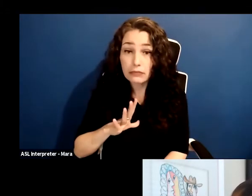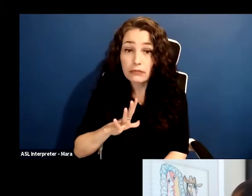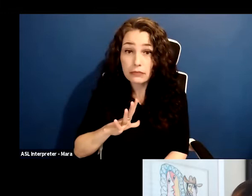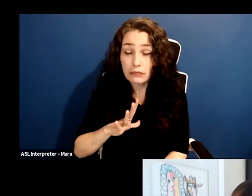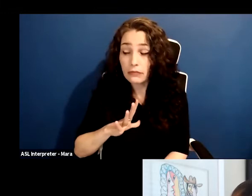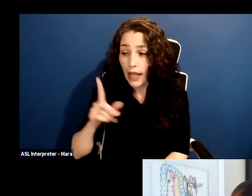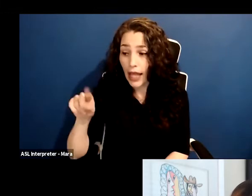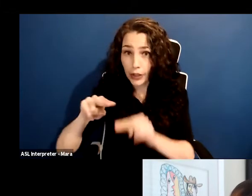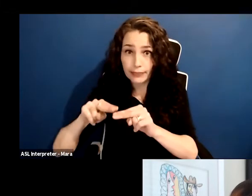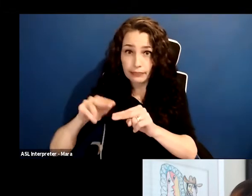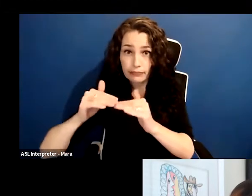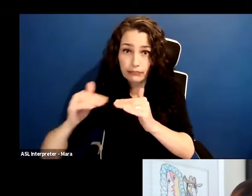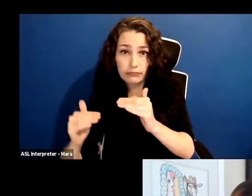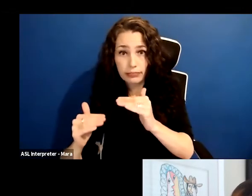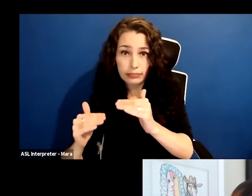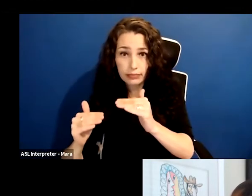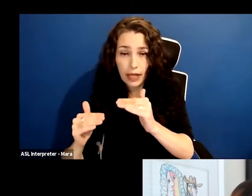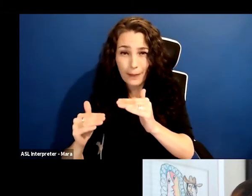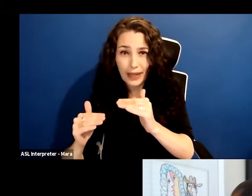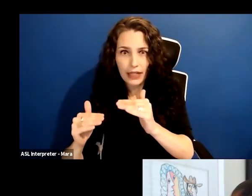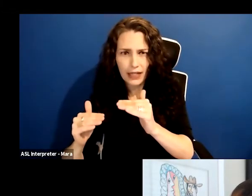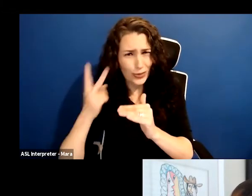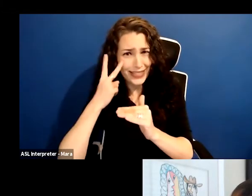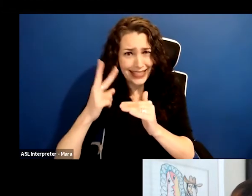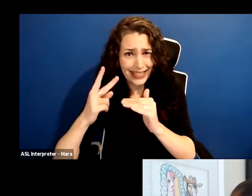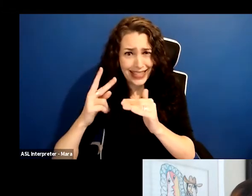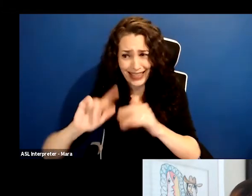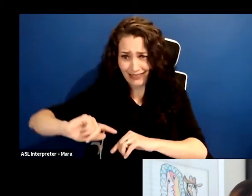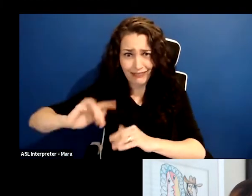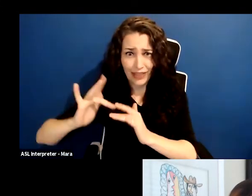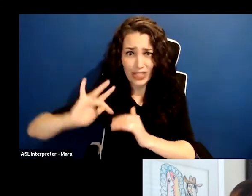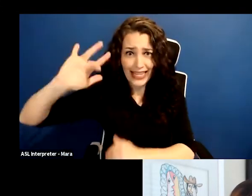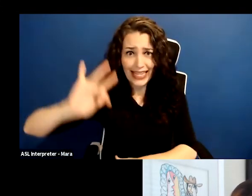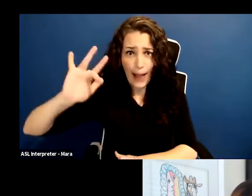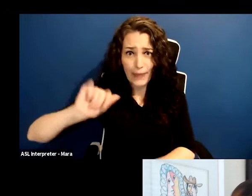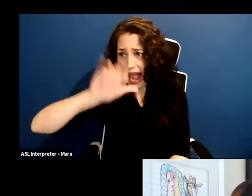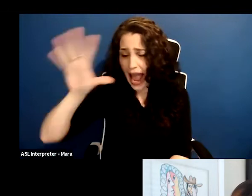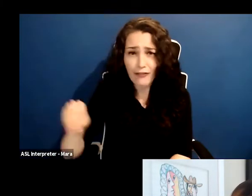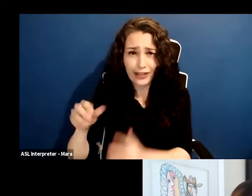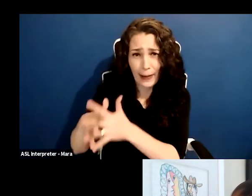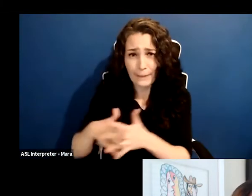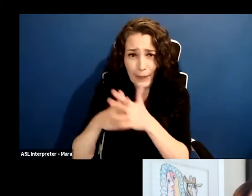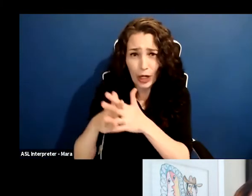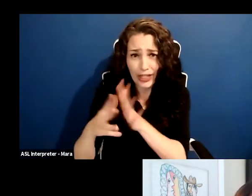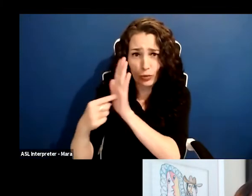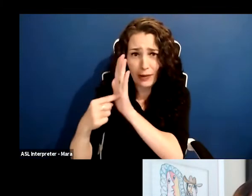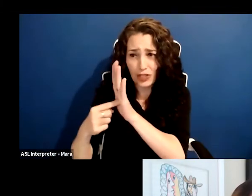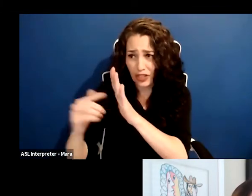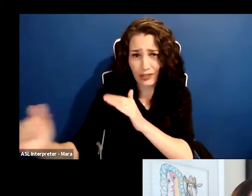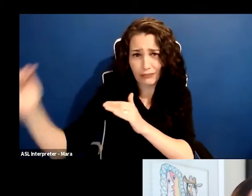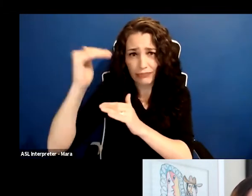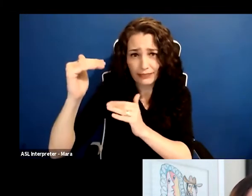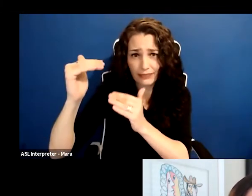down, there's a huge jump in the African-American representation other than Latinas. So